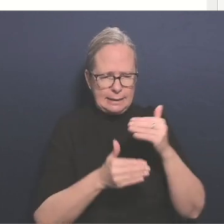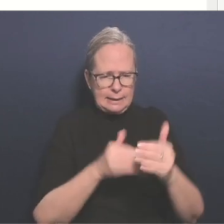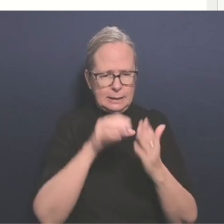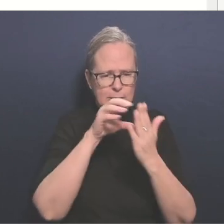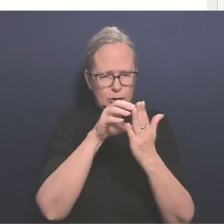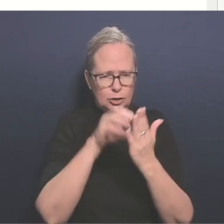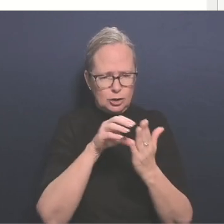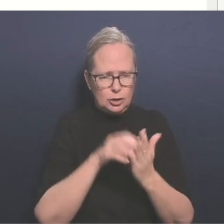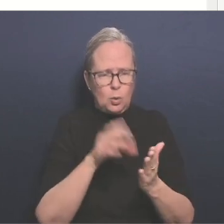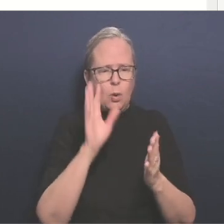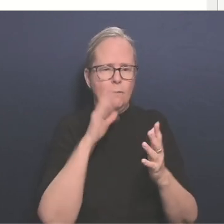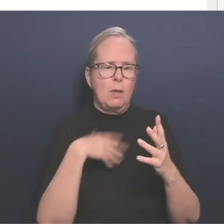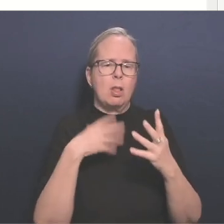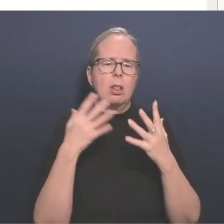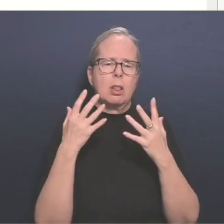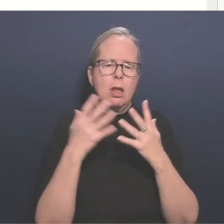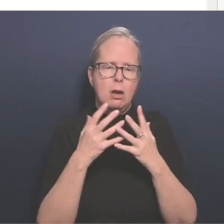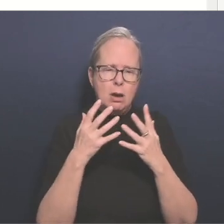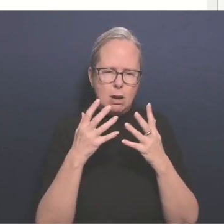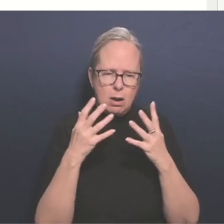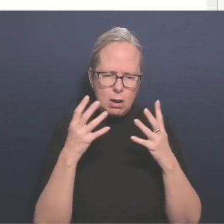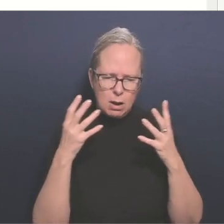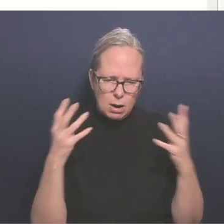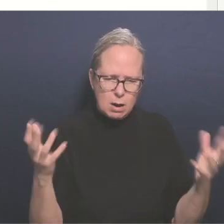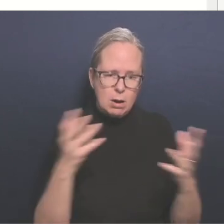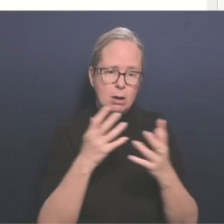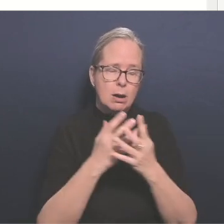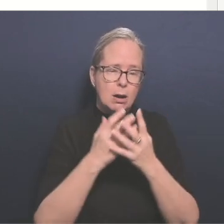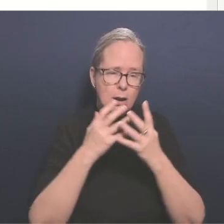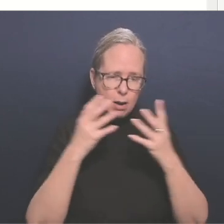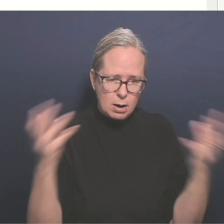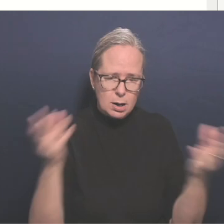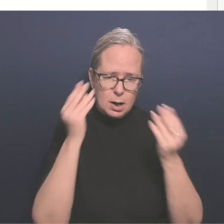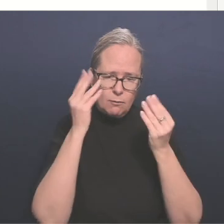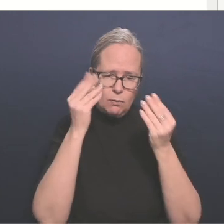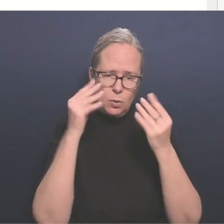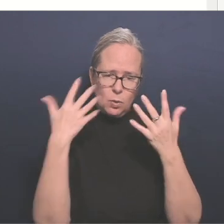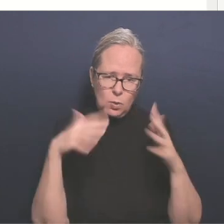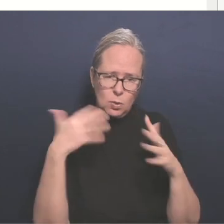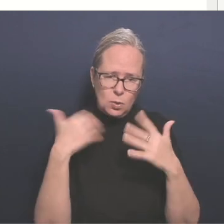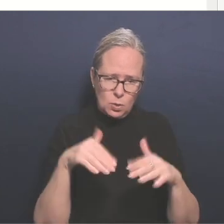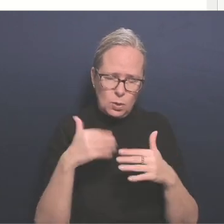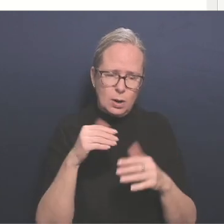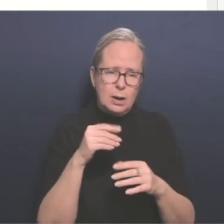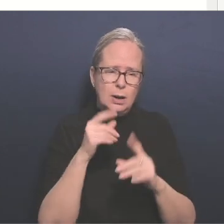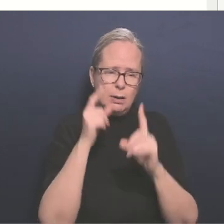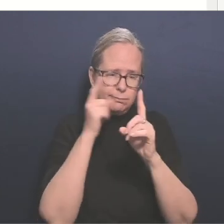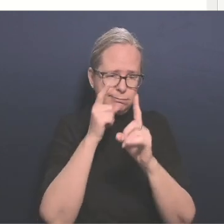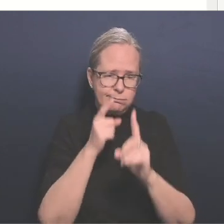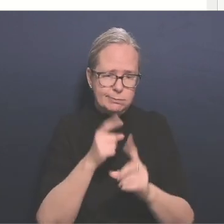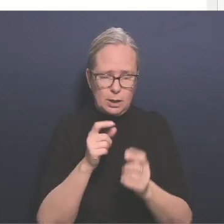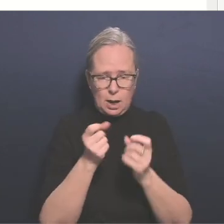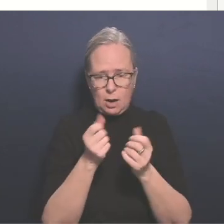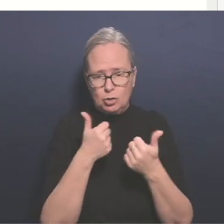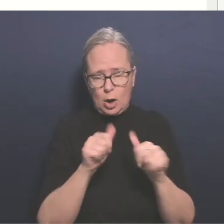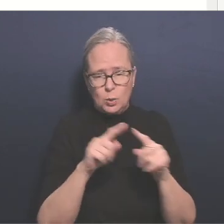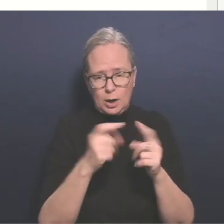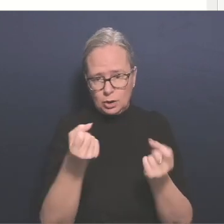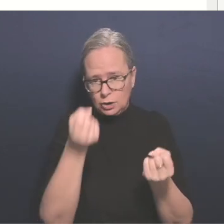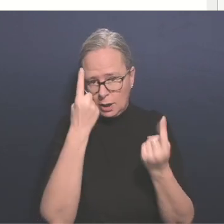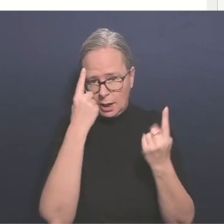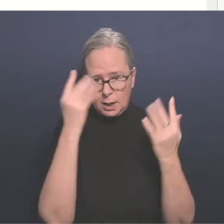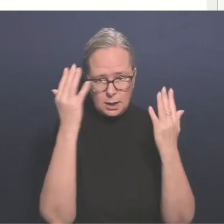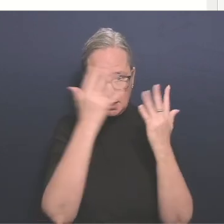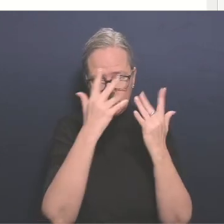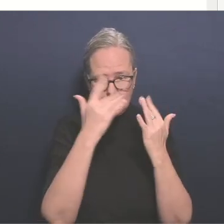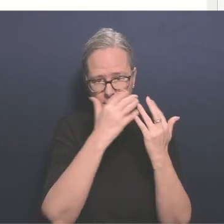notices, which for those of you who might be familiar with disability benefits, that is more common than you would think. People can expect to get